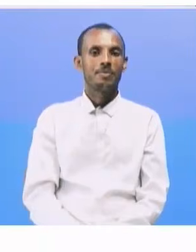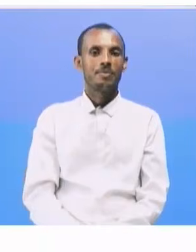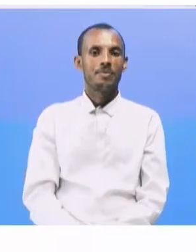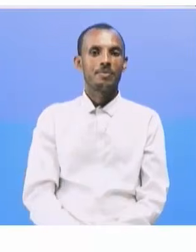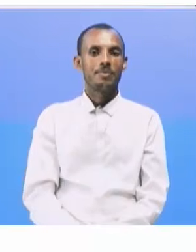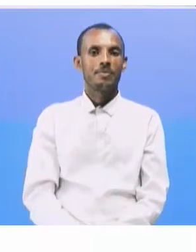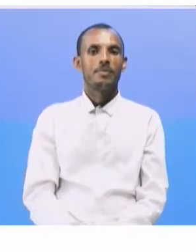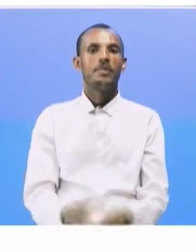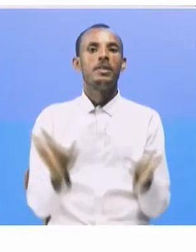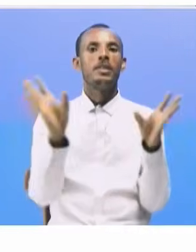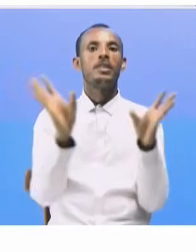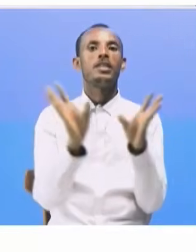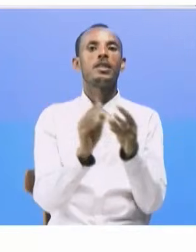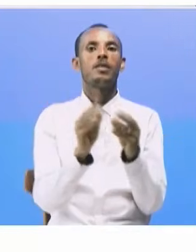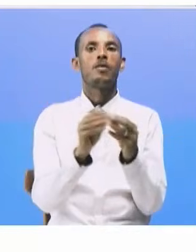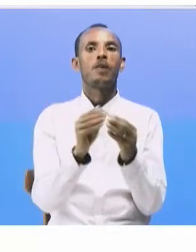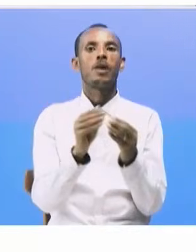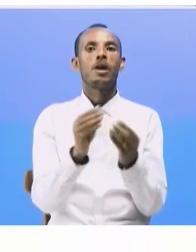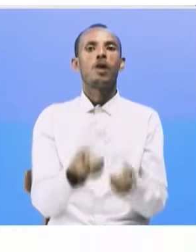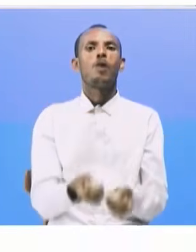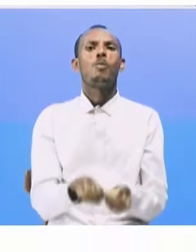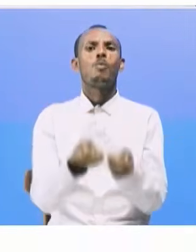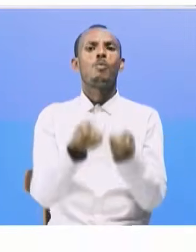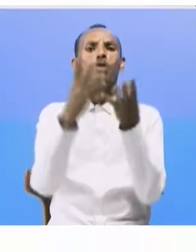the set of most talented